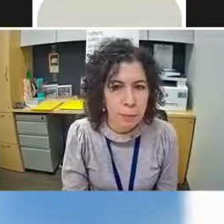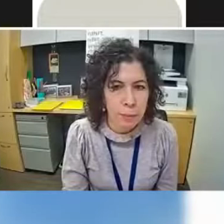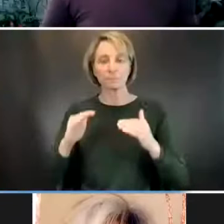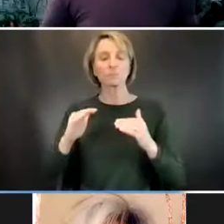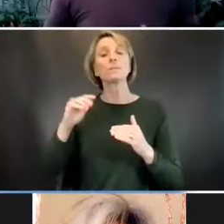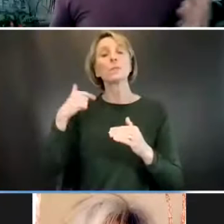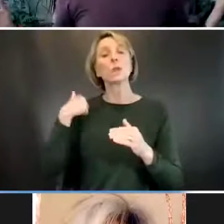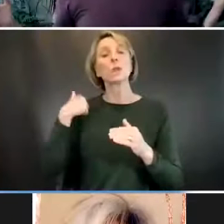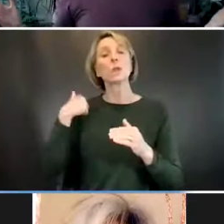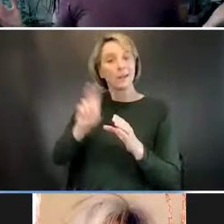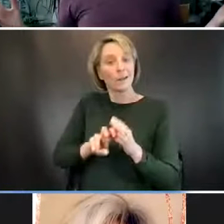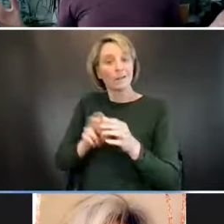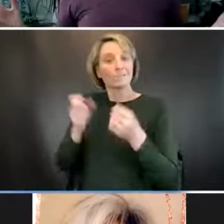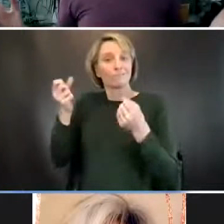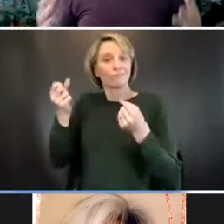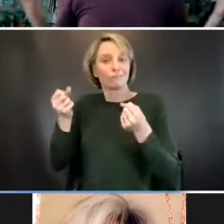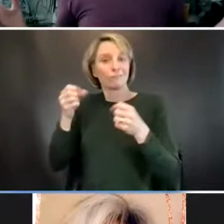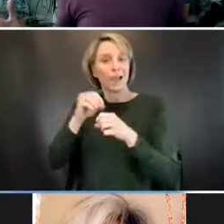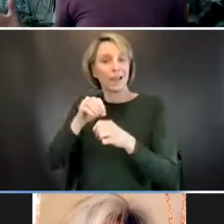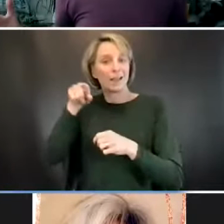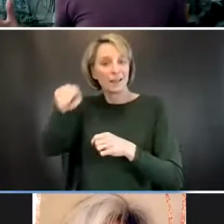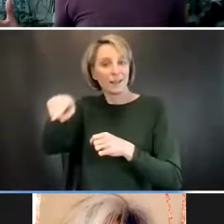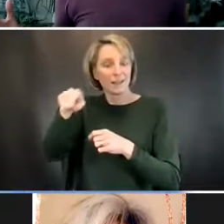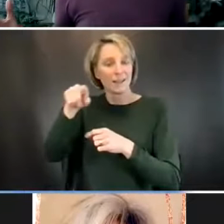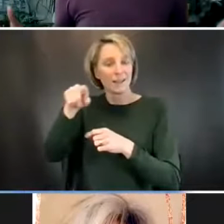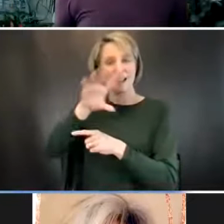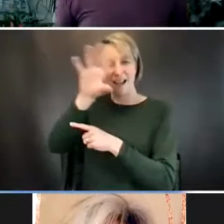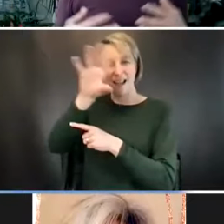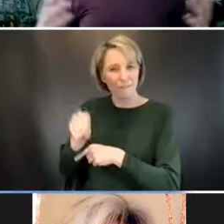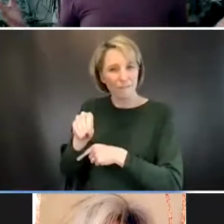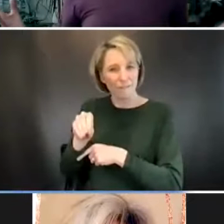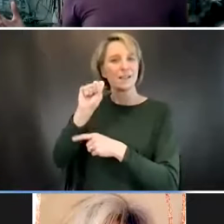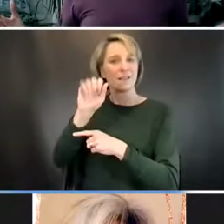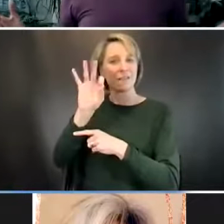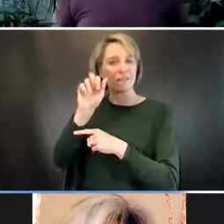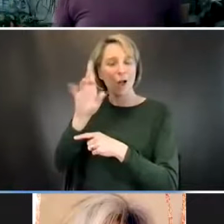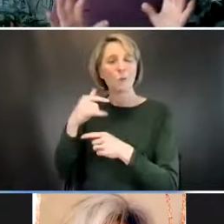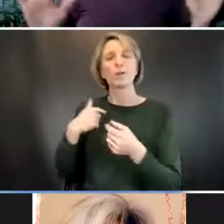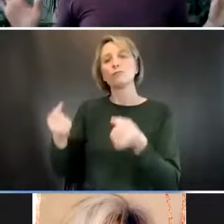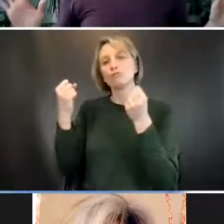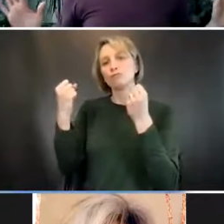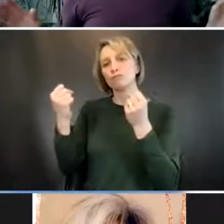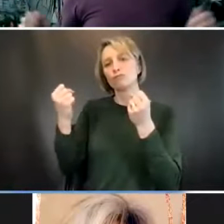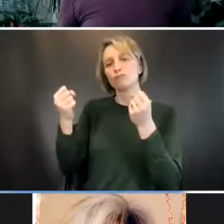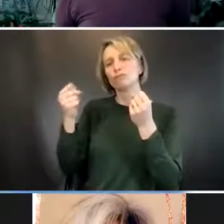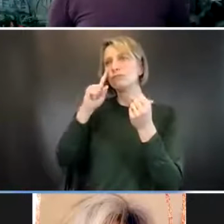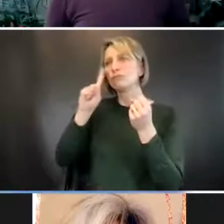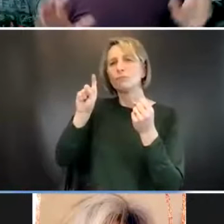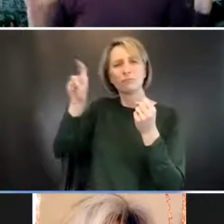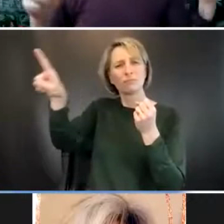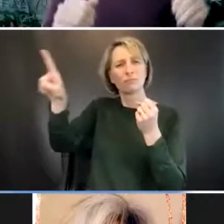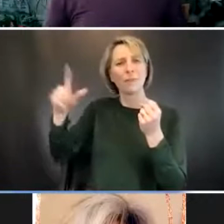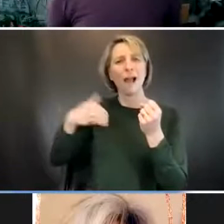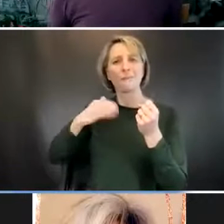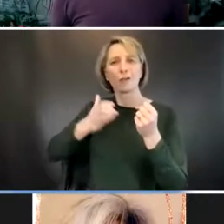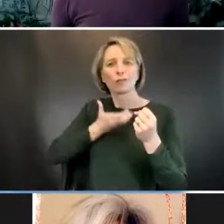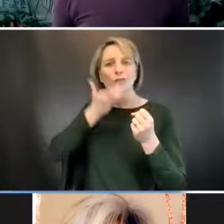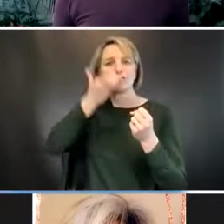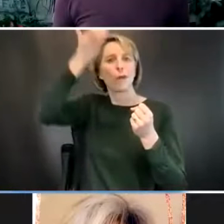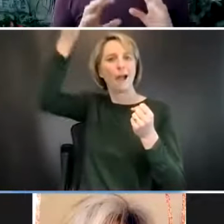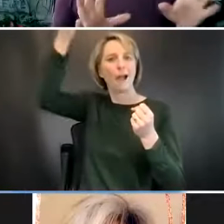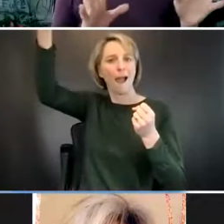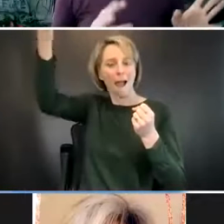and we cannot imagine not getting closer to them. So we ask our guides and they say, yes, everything's perfectly safe. Go ahead, get